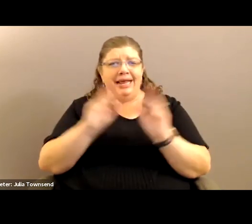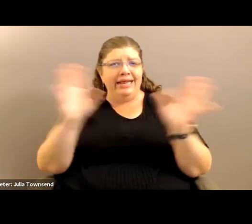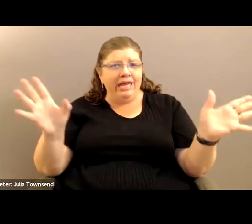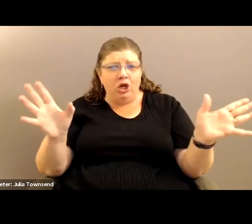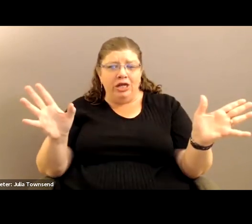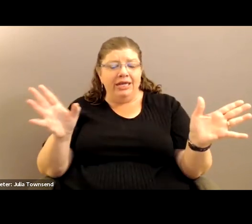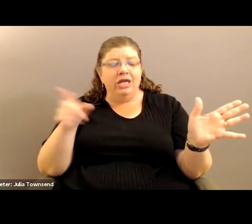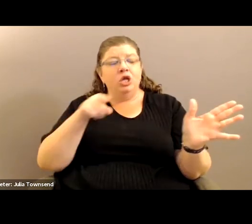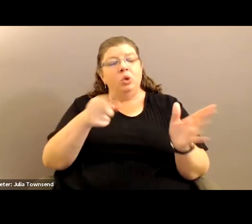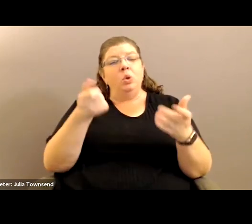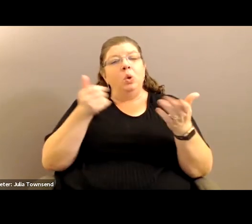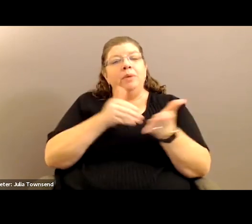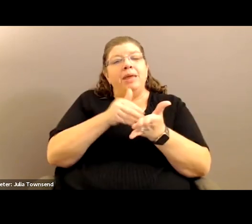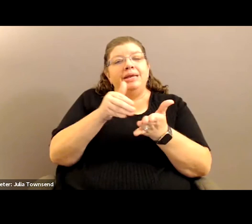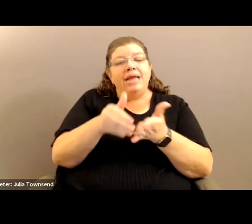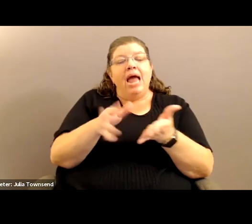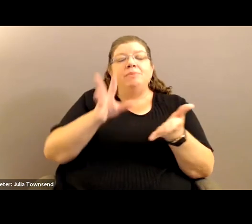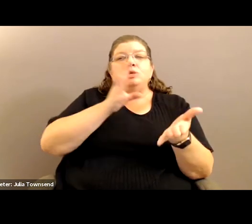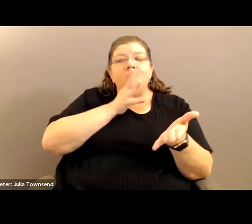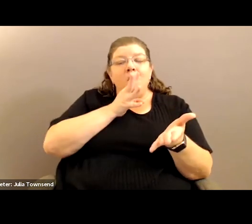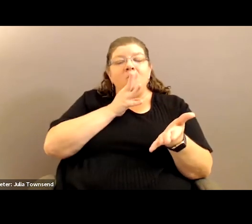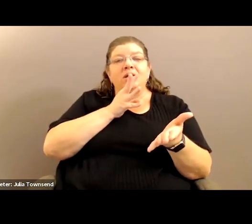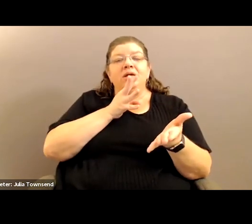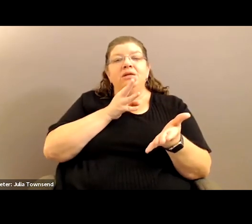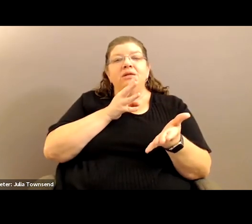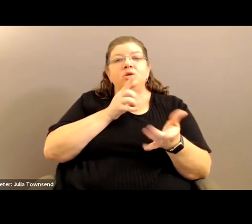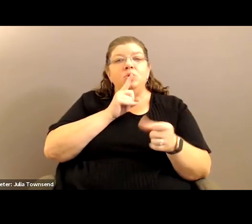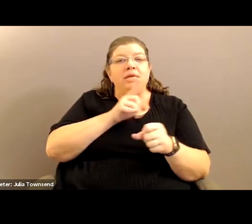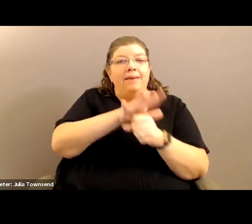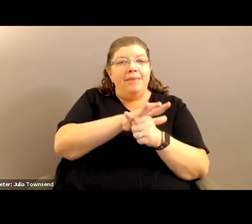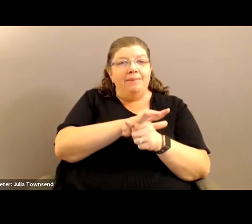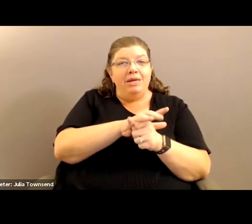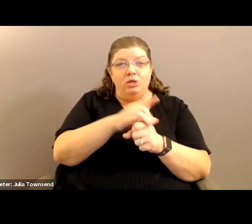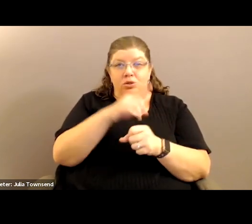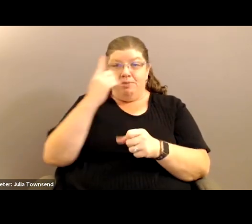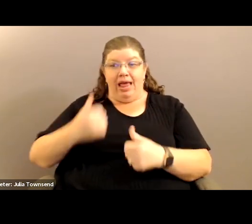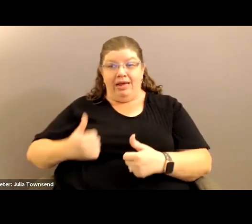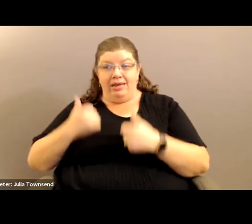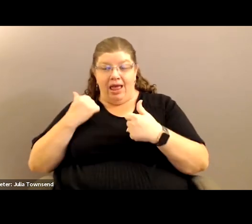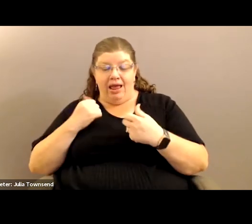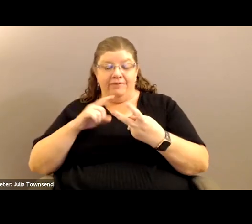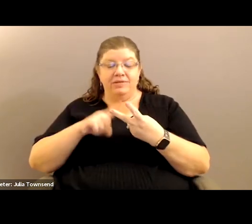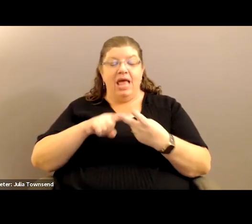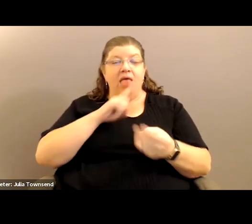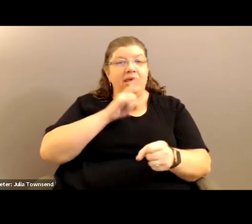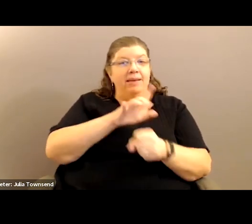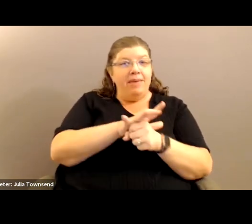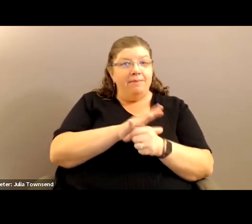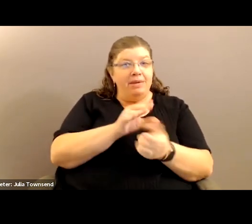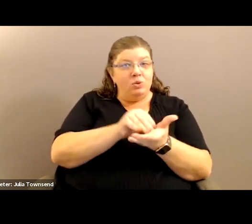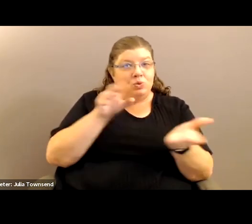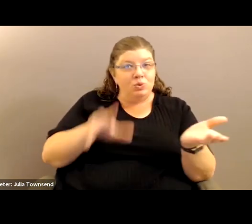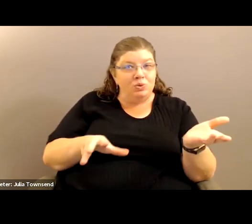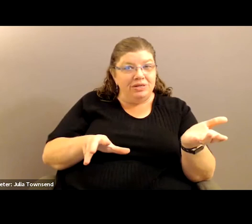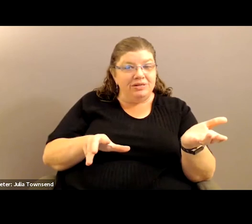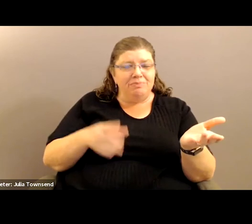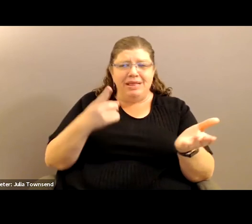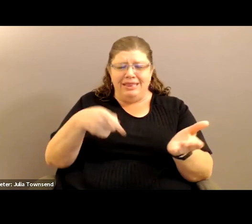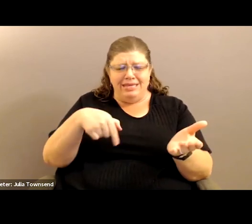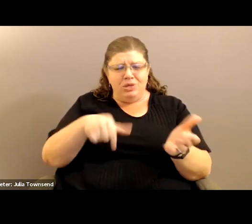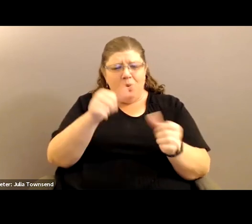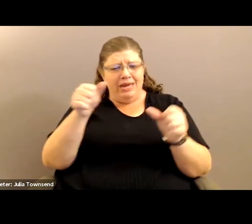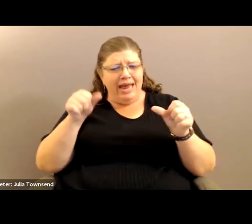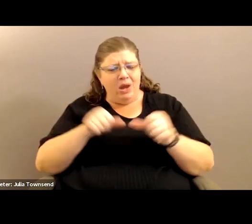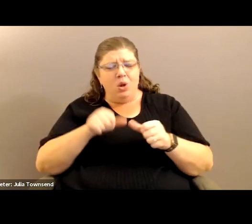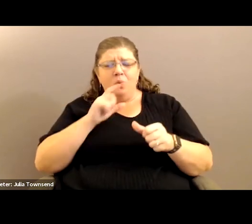you've many times spoken to the commitment to black lives and the commitment to students yet this is one area that seems to be